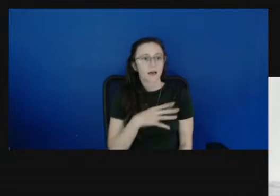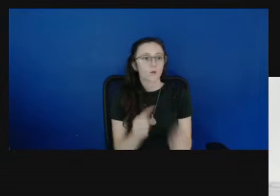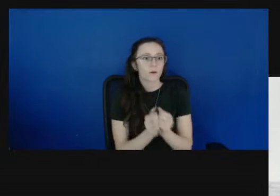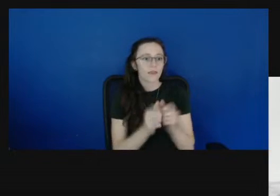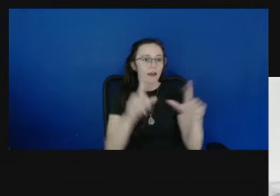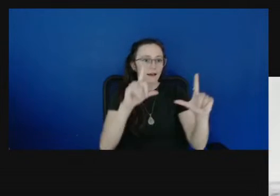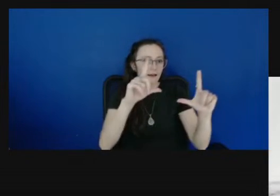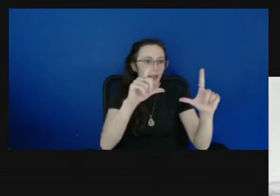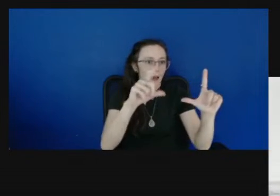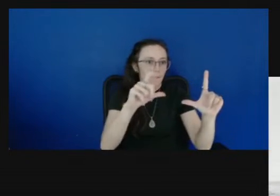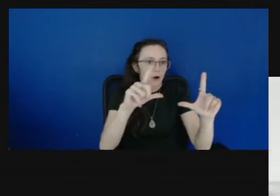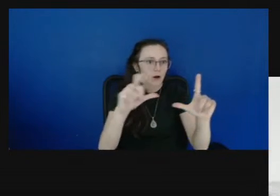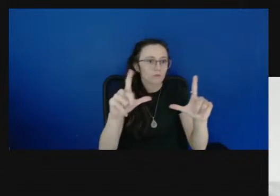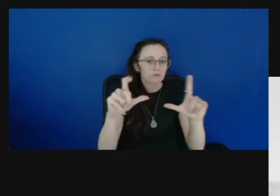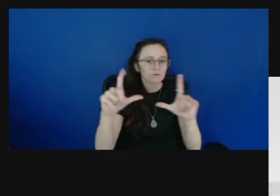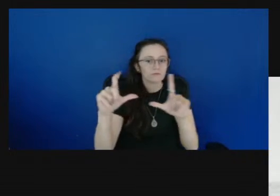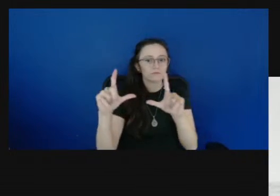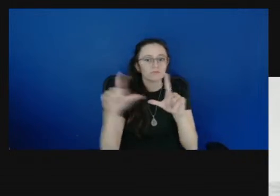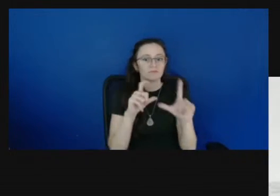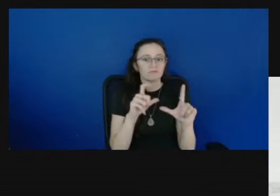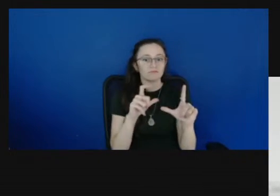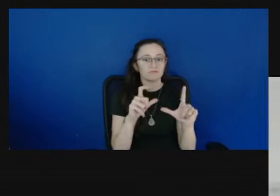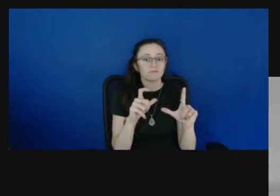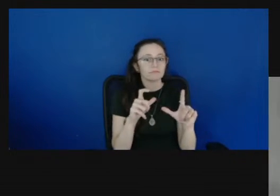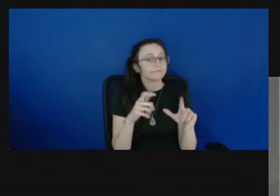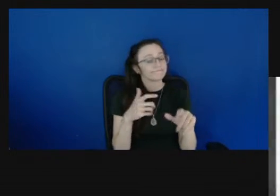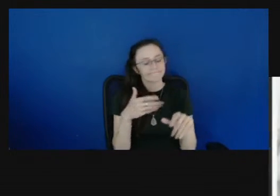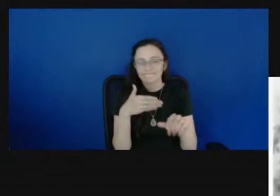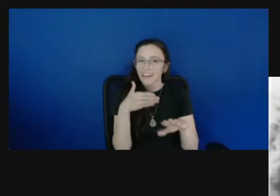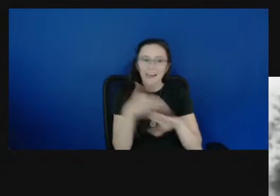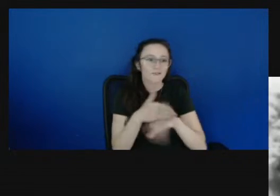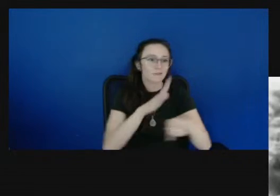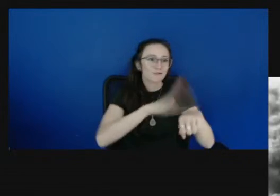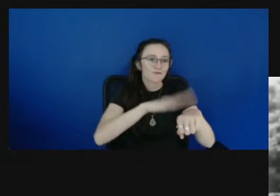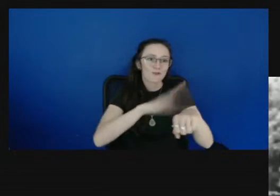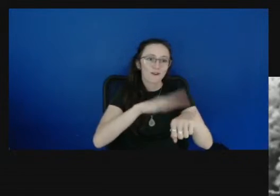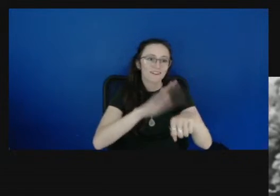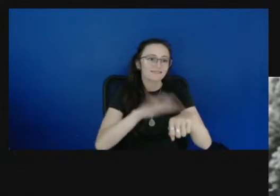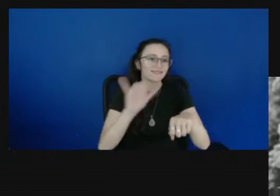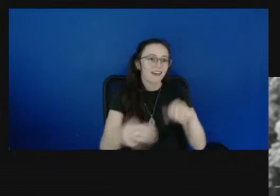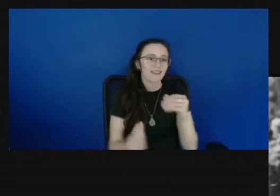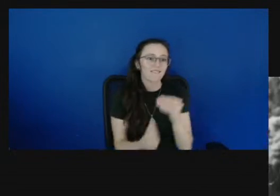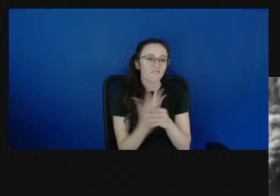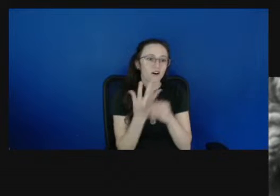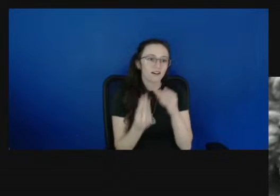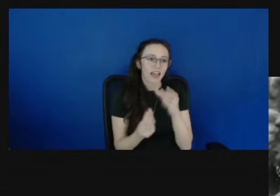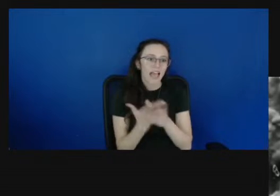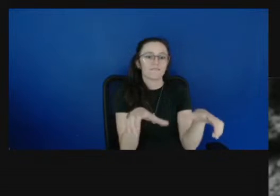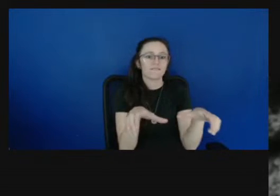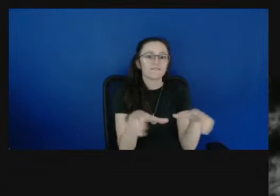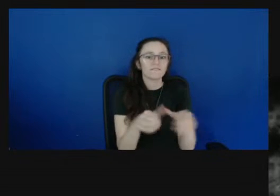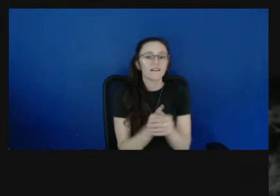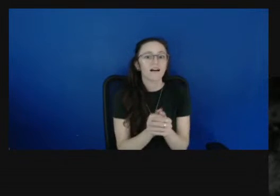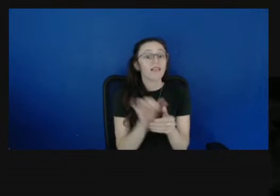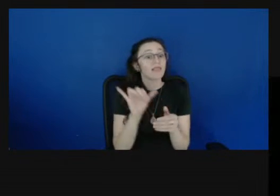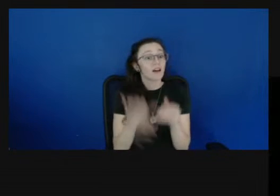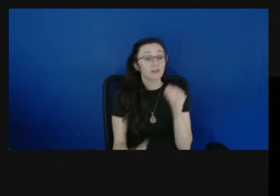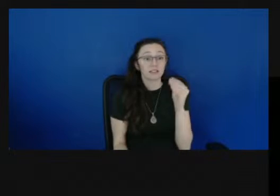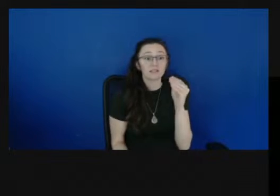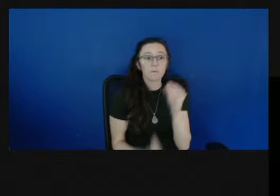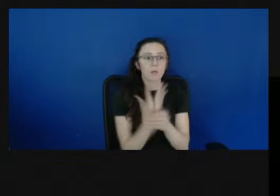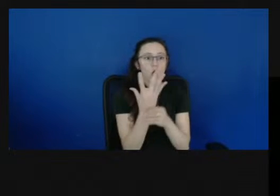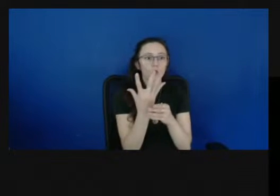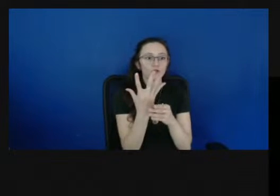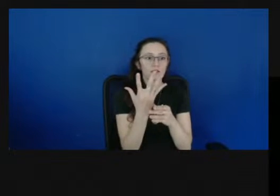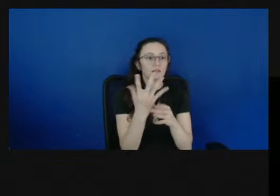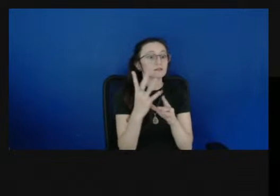to photograph after being warned by Mr. Finch of the Volcano Observatory, who had been observing the intervals were